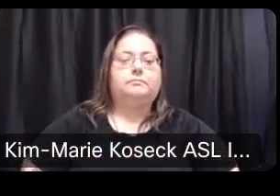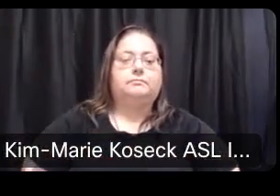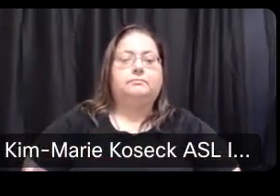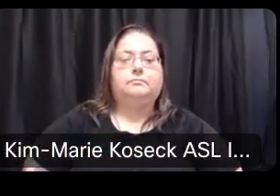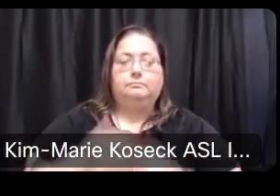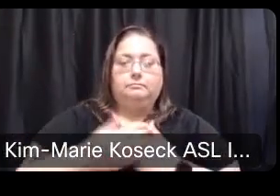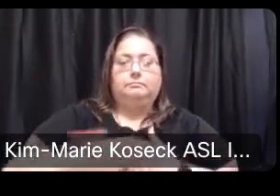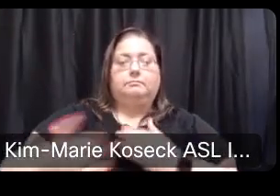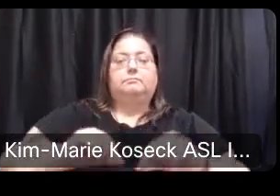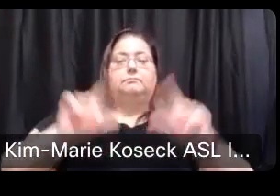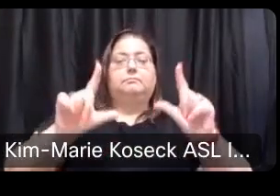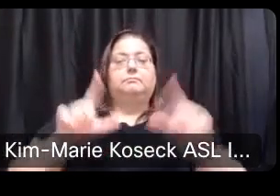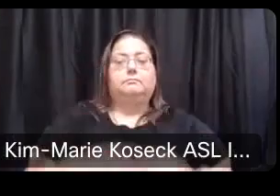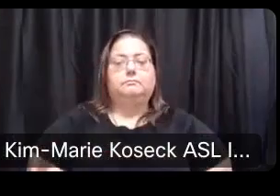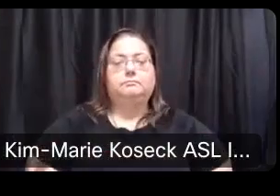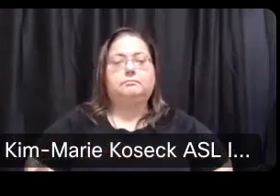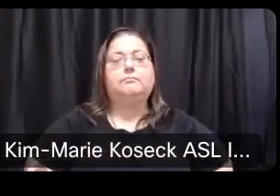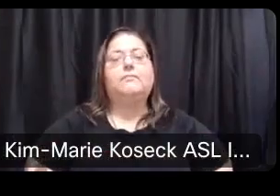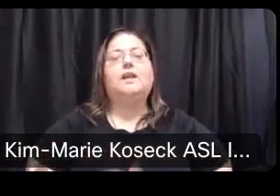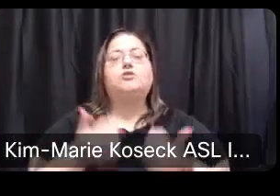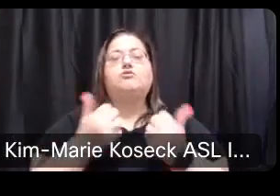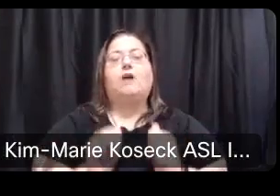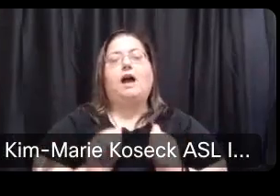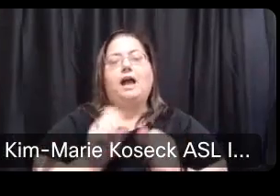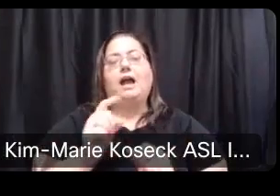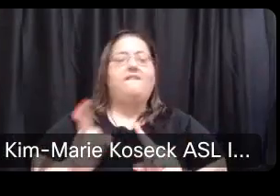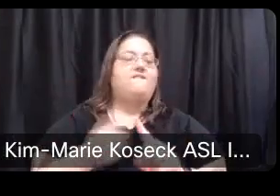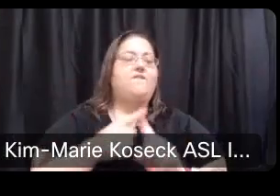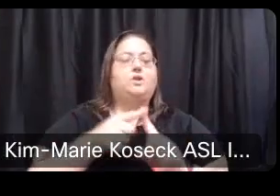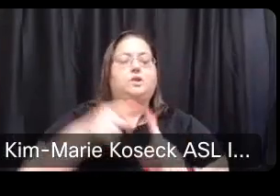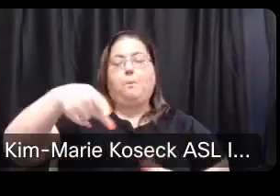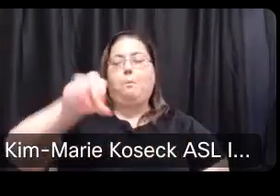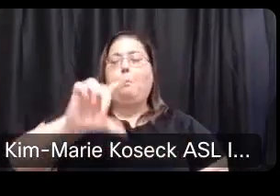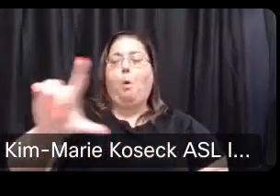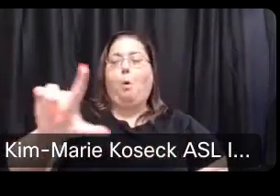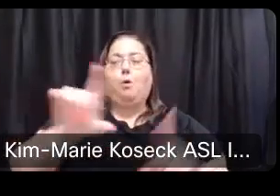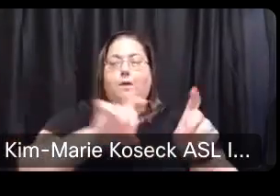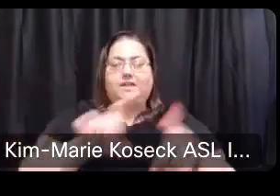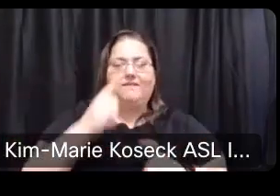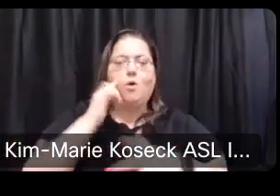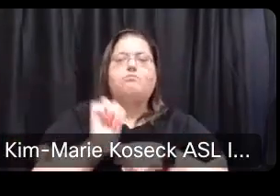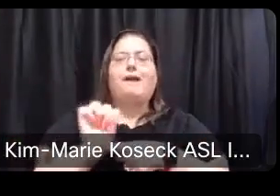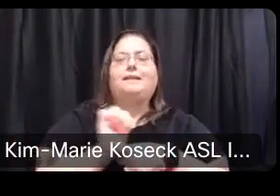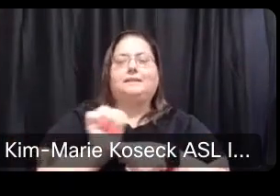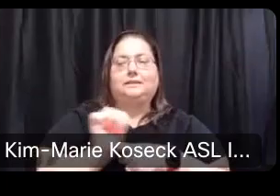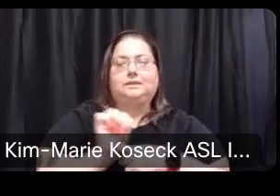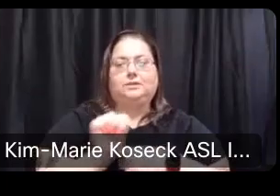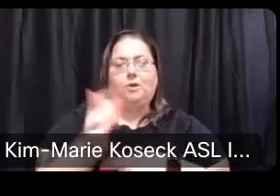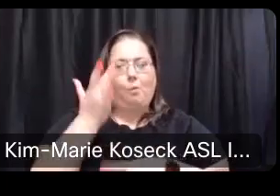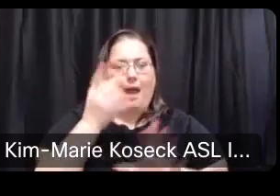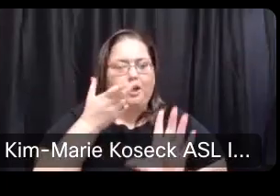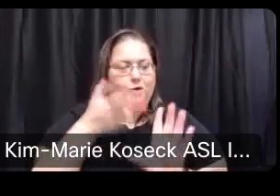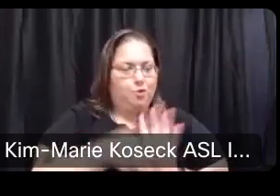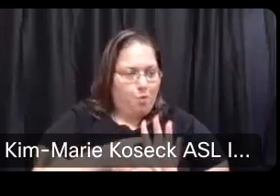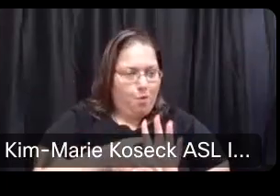Next slide. So let's try out our first polling question for practice. Why did you join